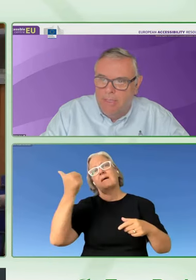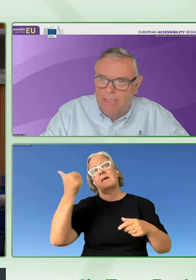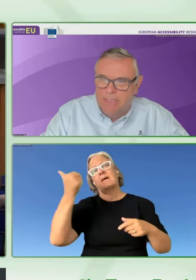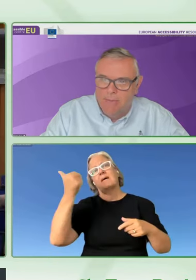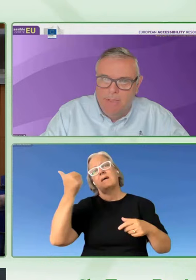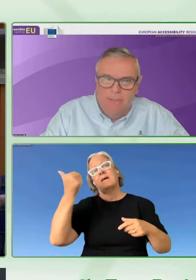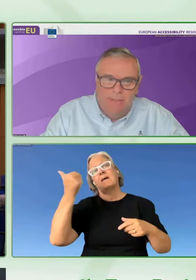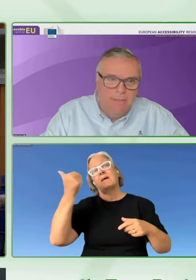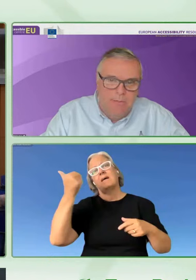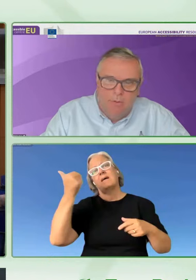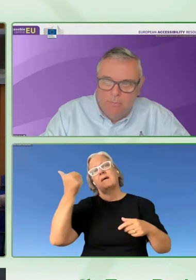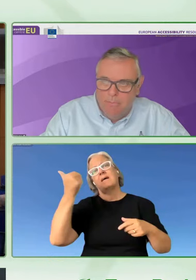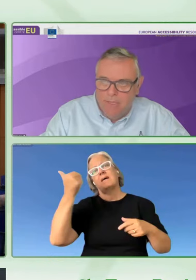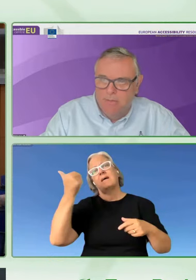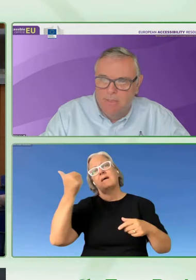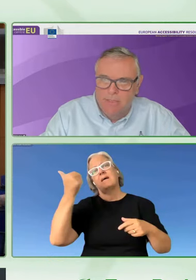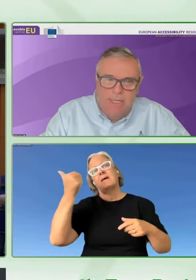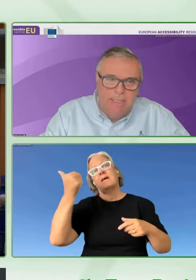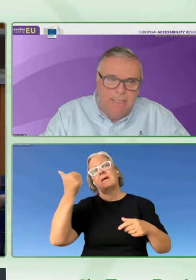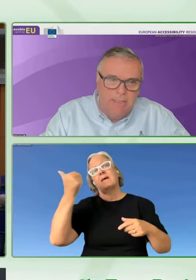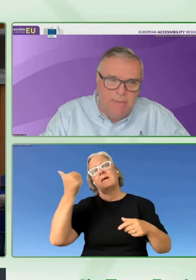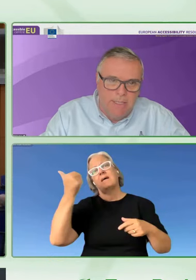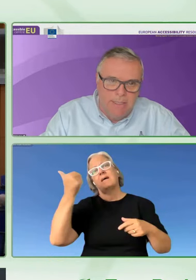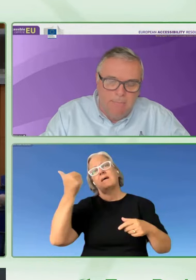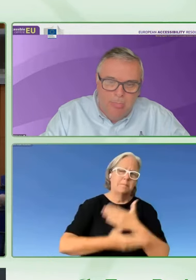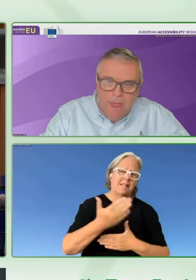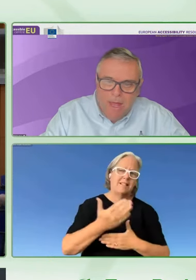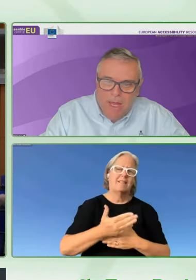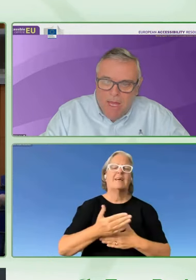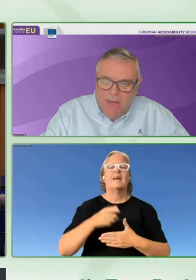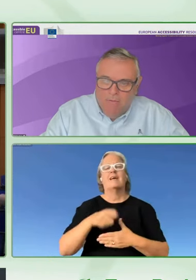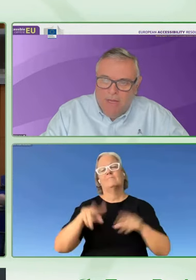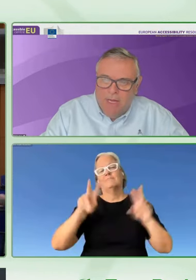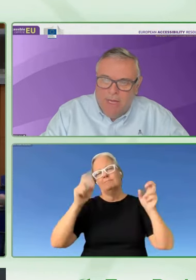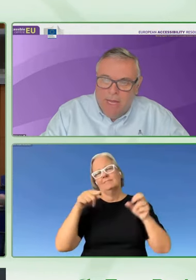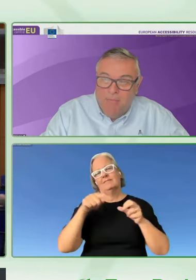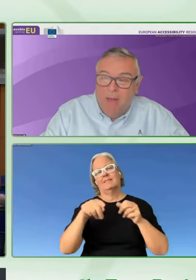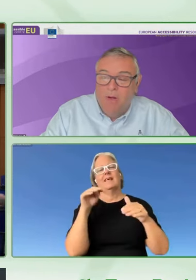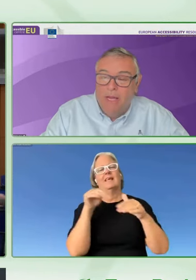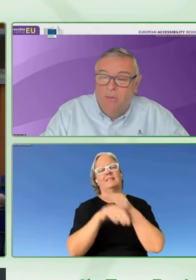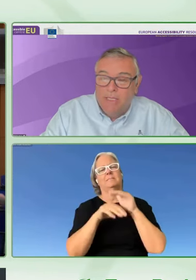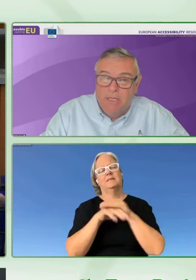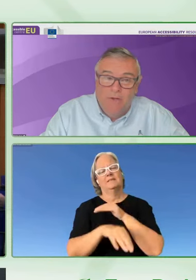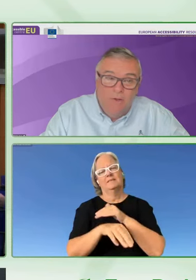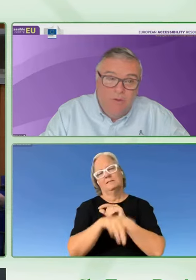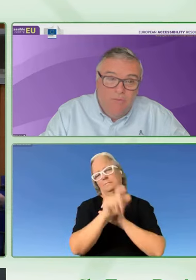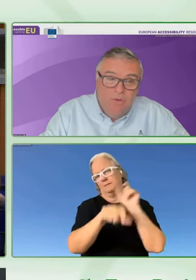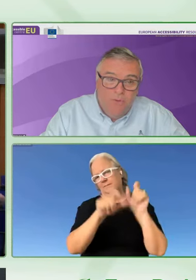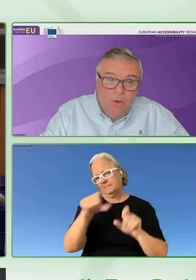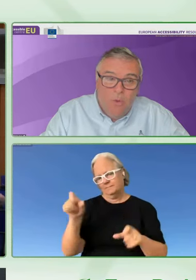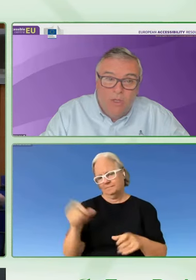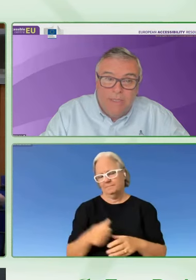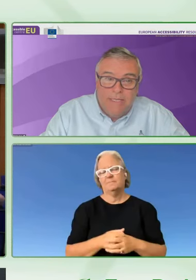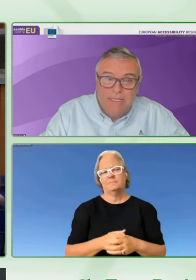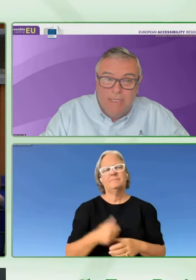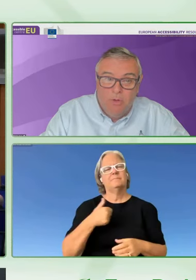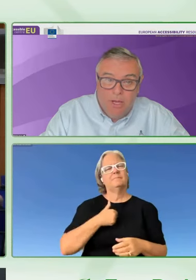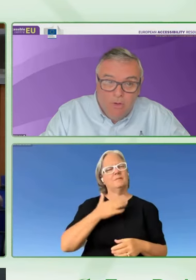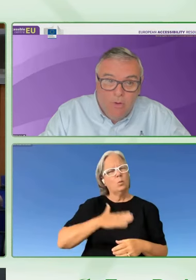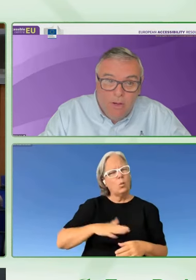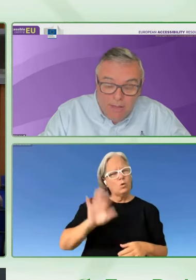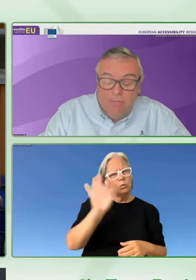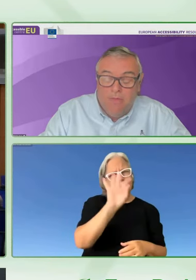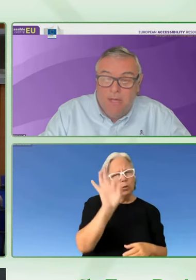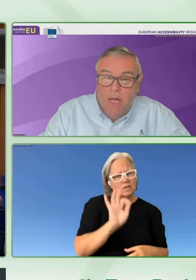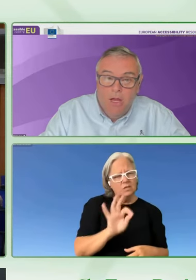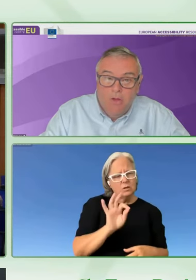disabled and accessibility, disabled persons and accessibility. I would like to ask you if you know what is